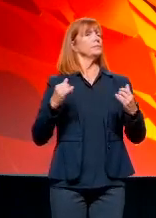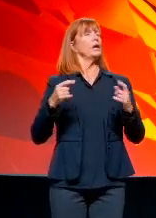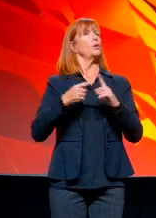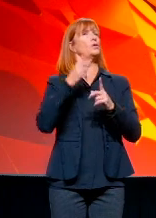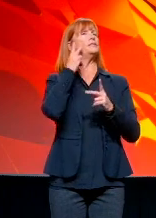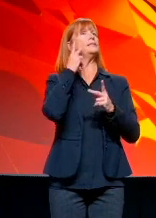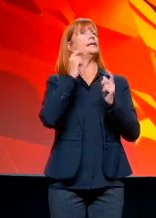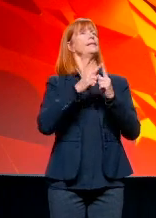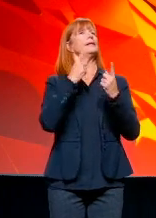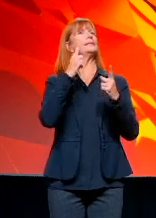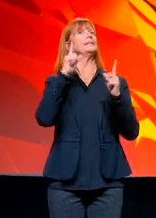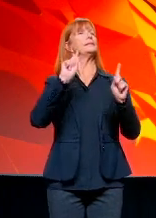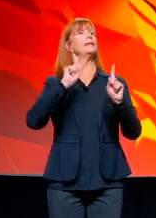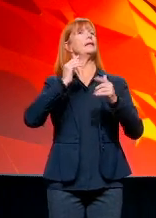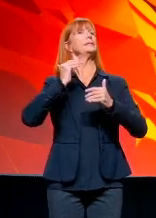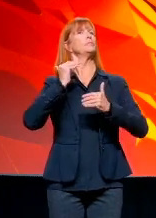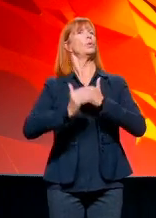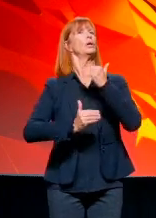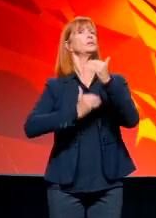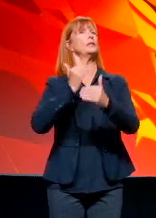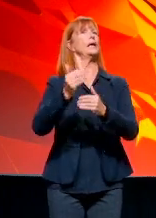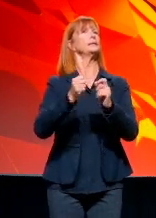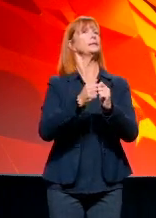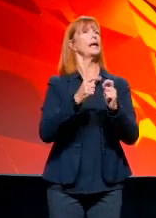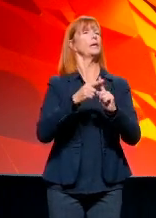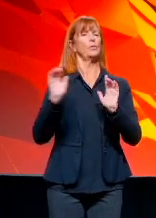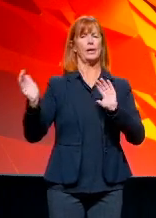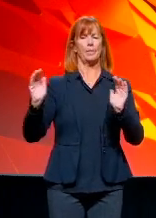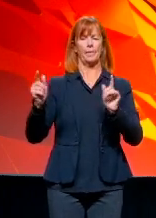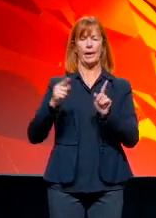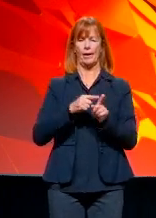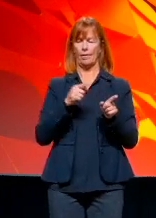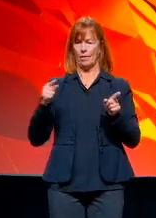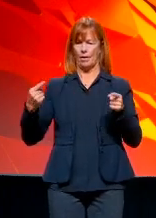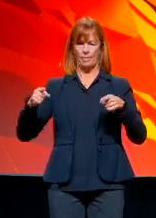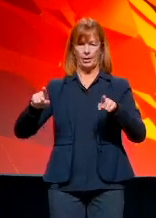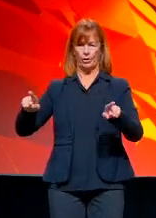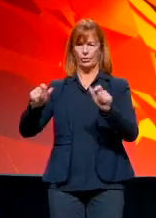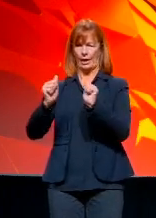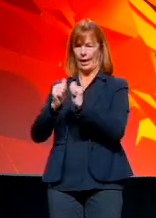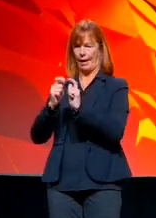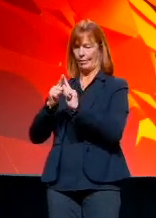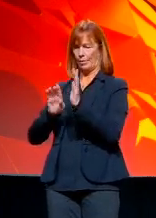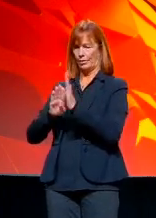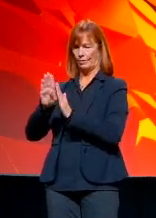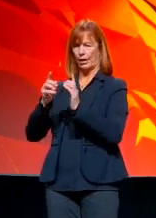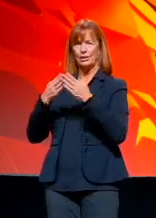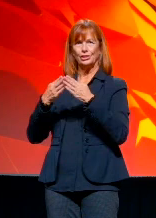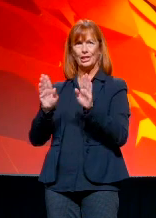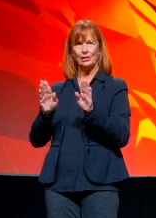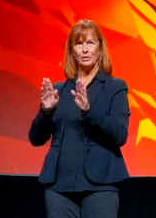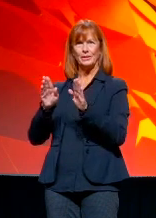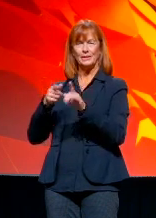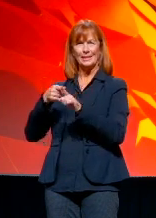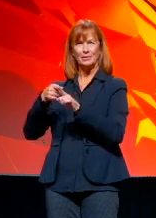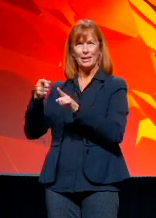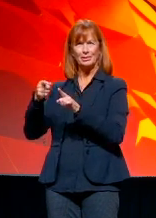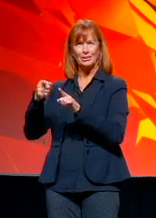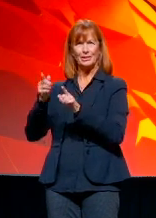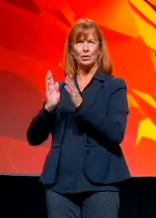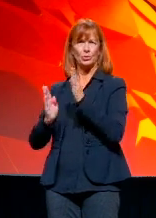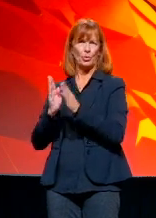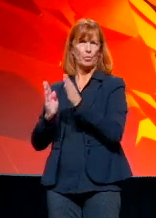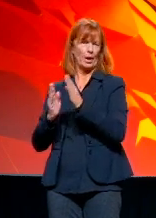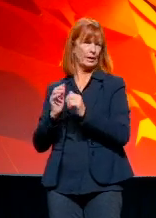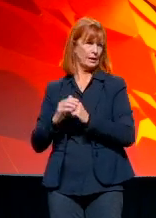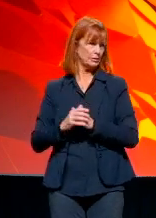of large language model, can we draw parallels to build the kind of like a generalist robotic models following the same recipe? So